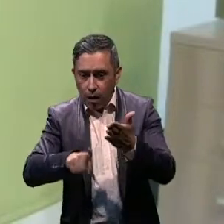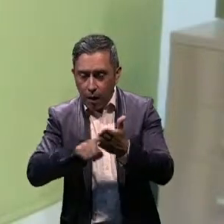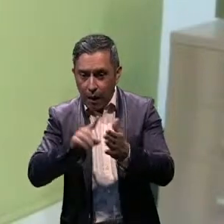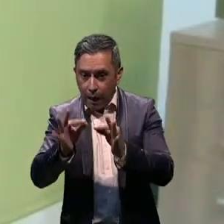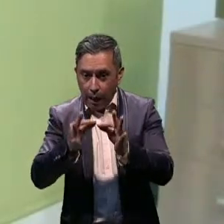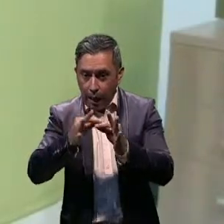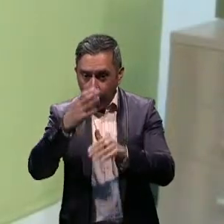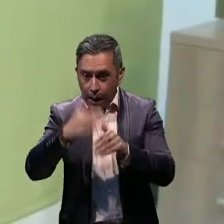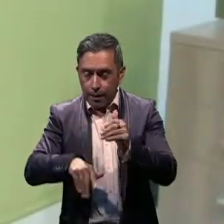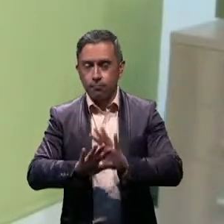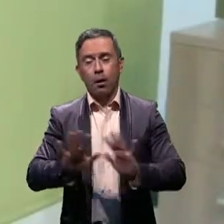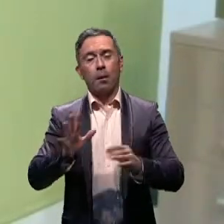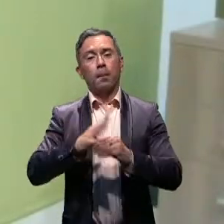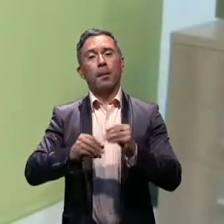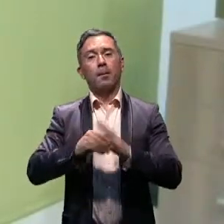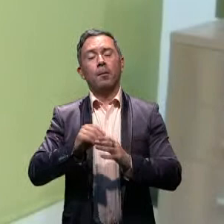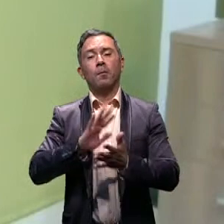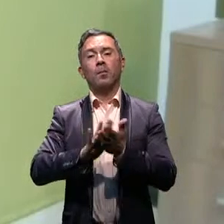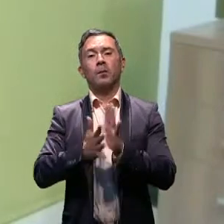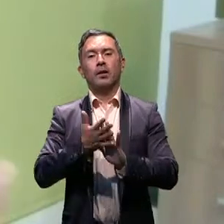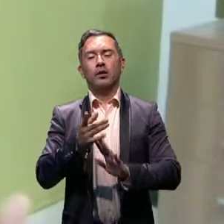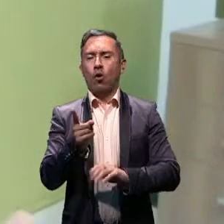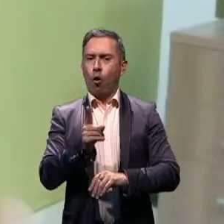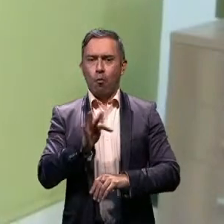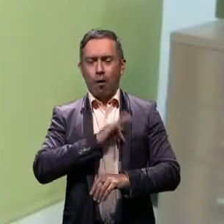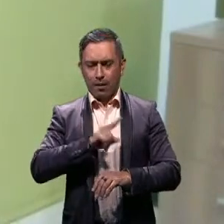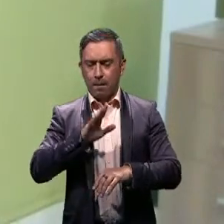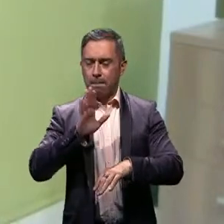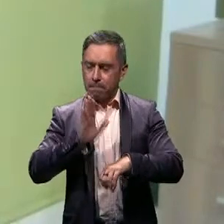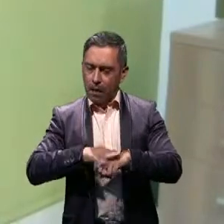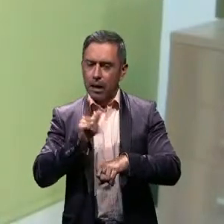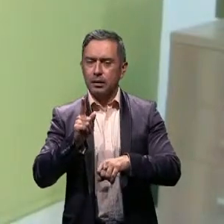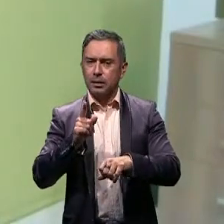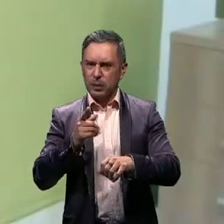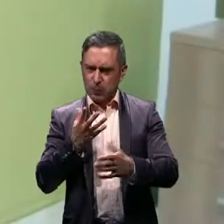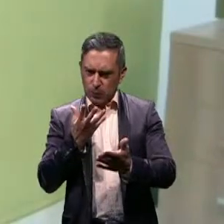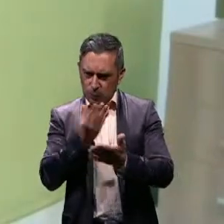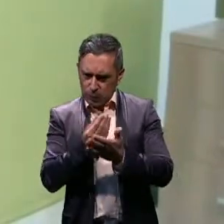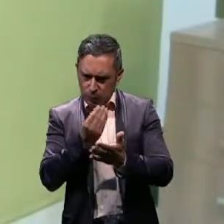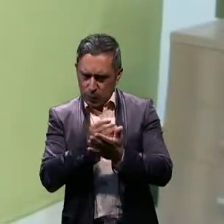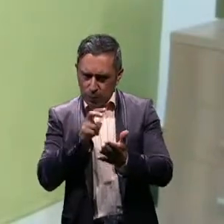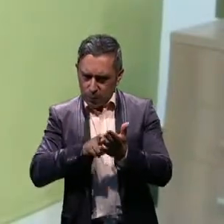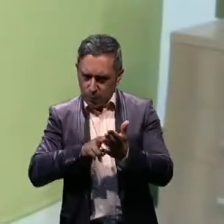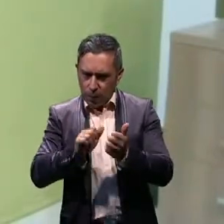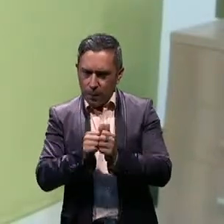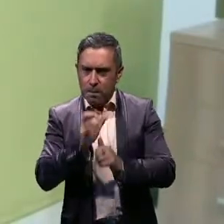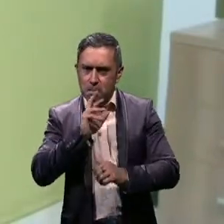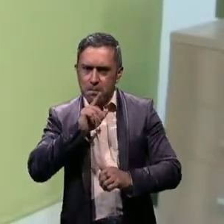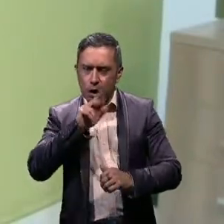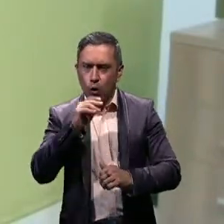electoral process which is transparent and neat, but we have to take into consideration all the details that could be